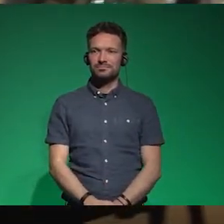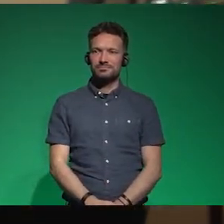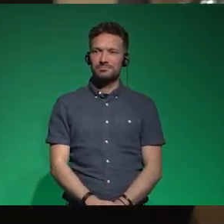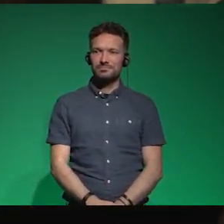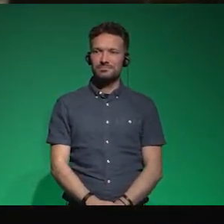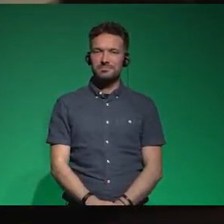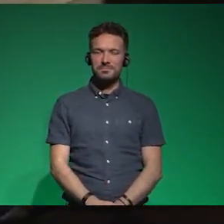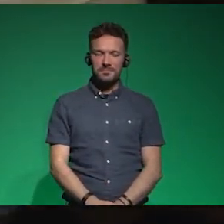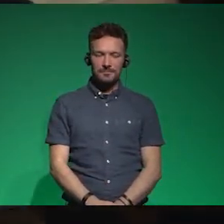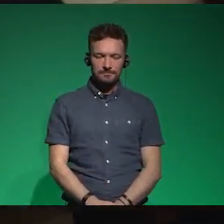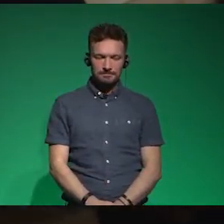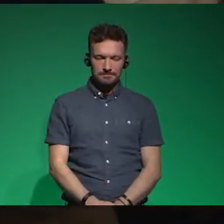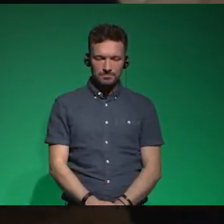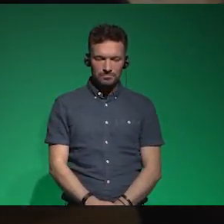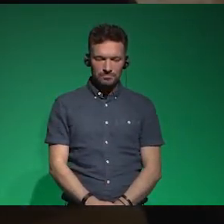Okay.